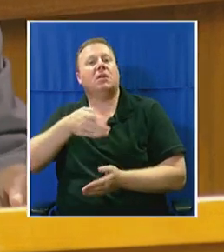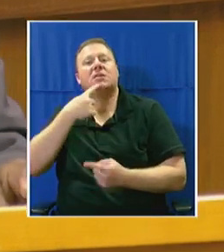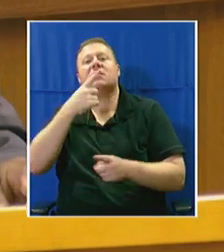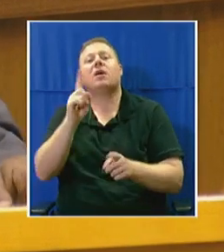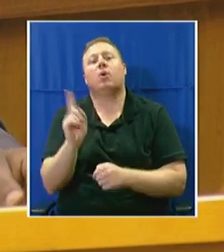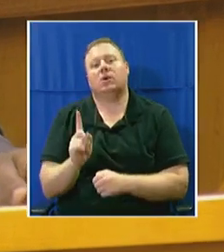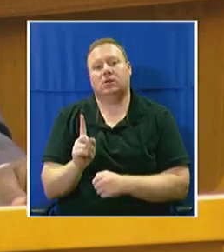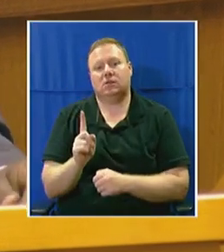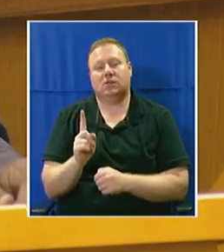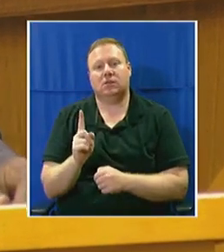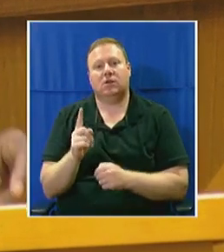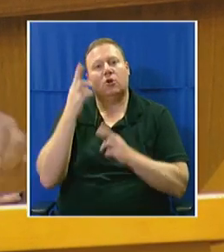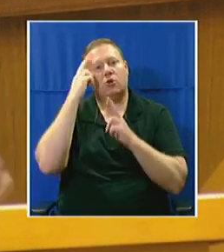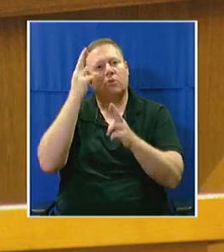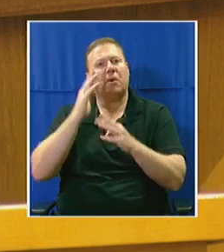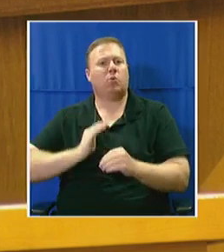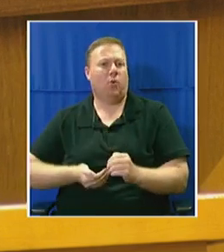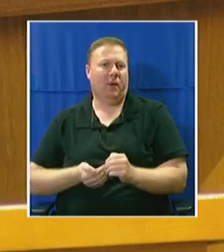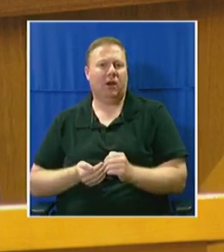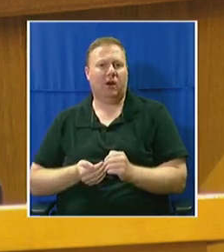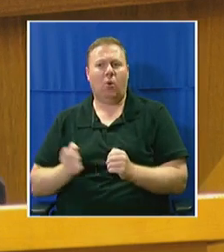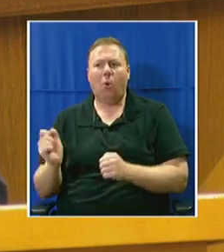Deputy speaker thank you very